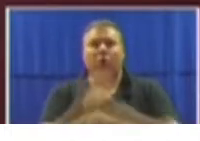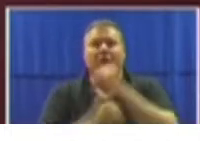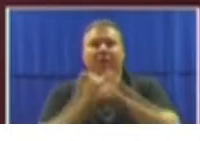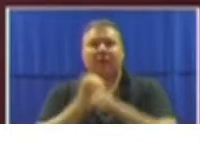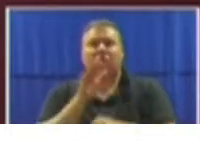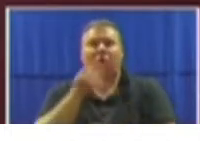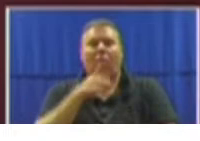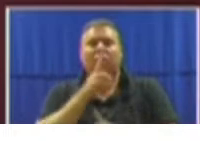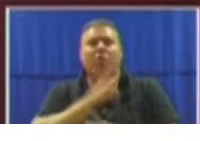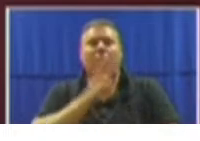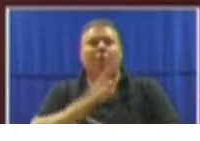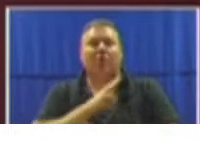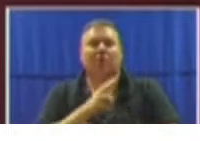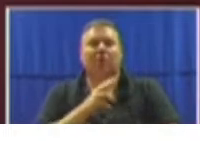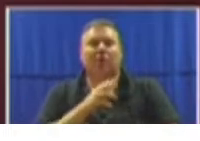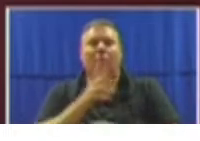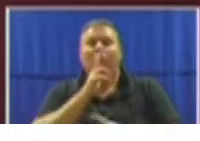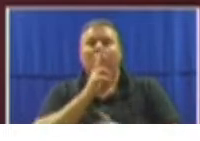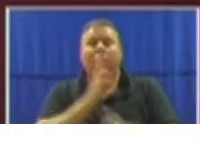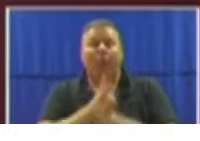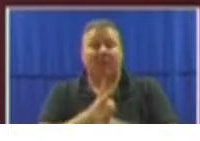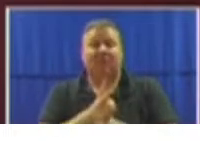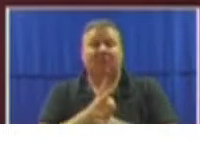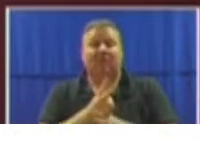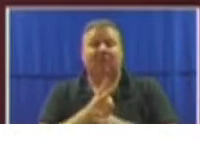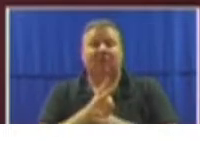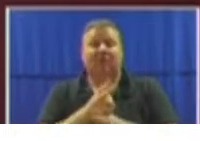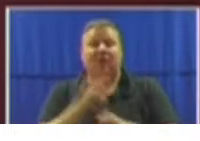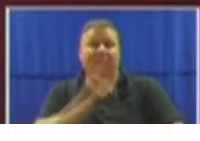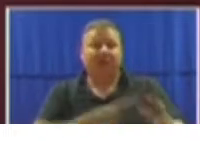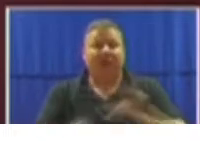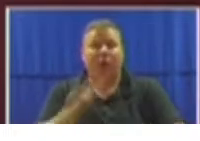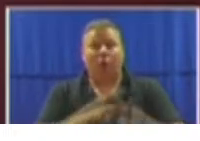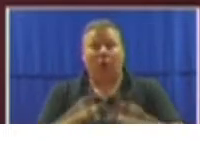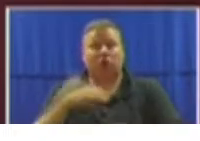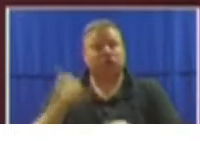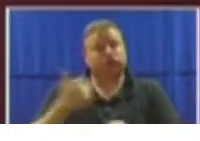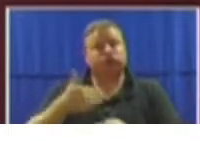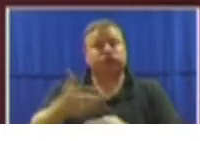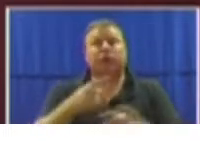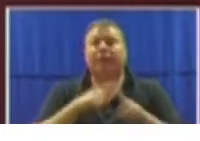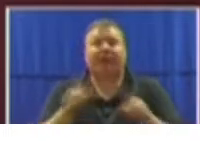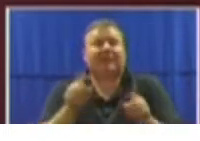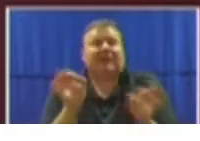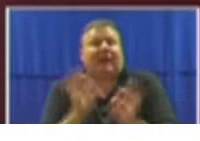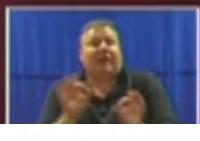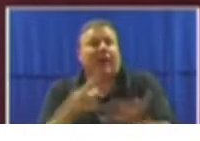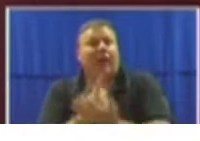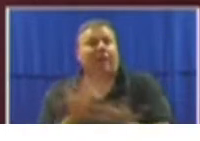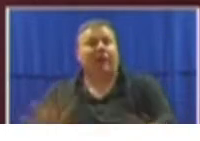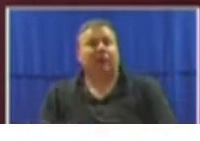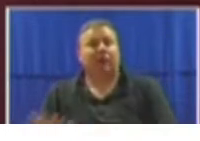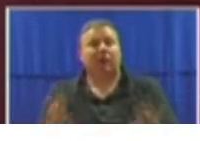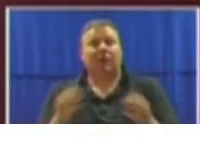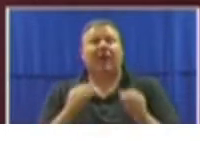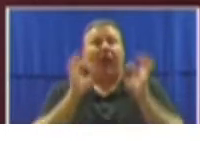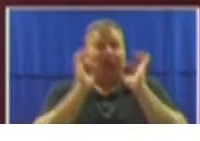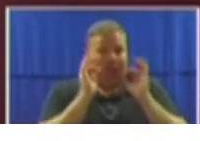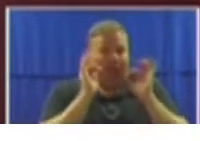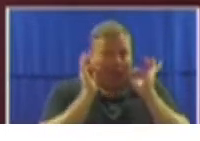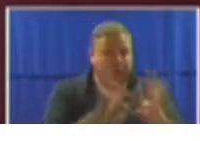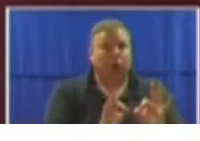promising us regular evaluations, nothing has happened. Absolutely no